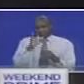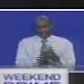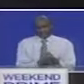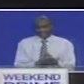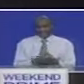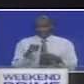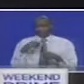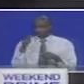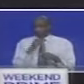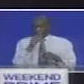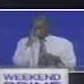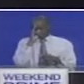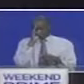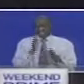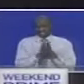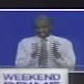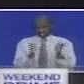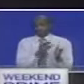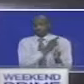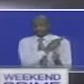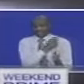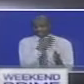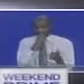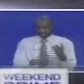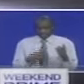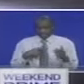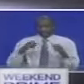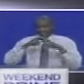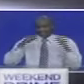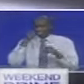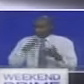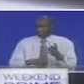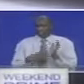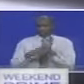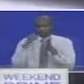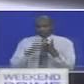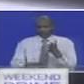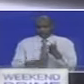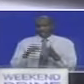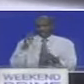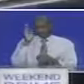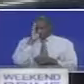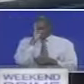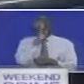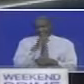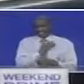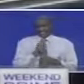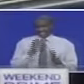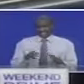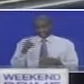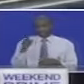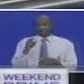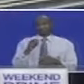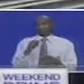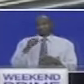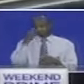Inspector General of Police David Kimayo, preliminary investigations indicated that Bungoma Senator Moses Wetangula's car